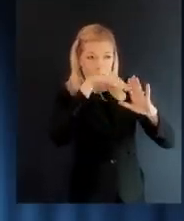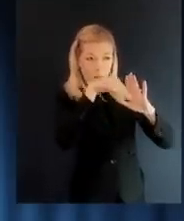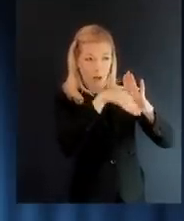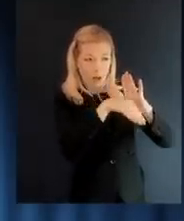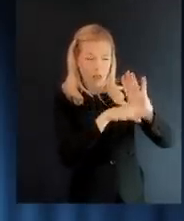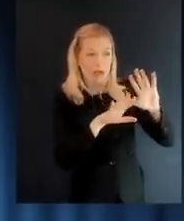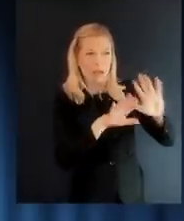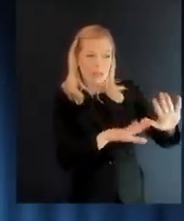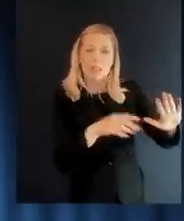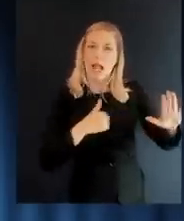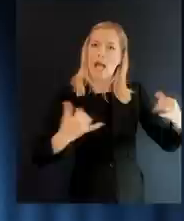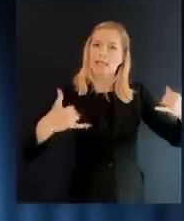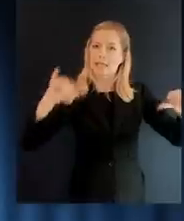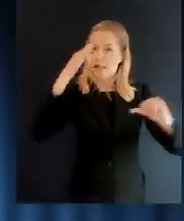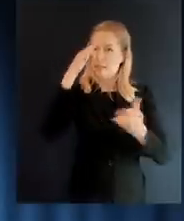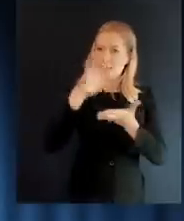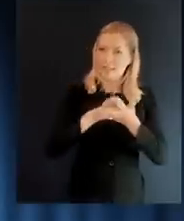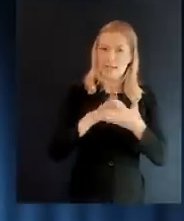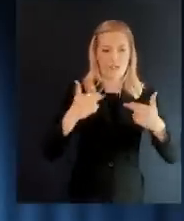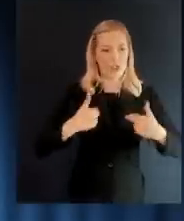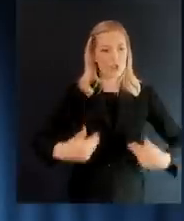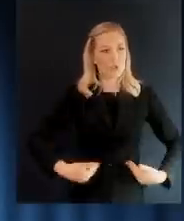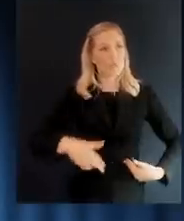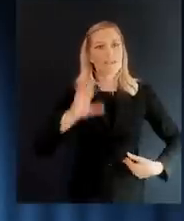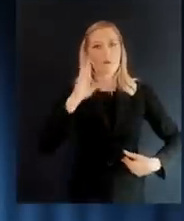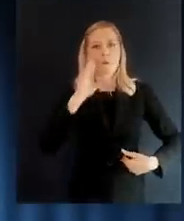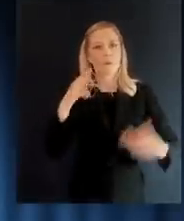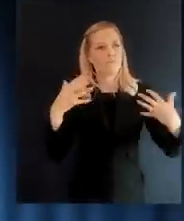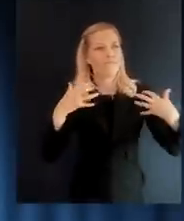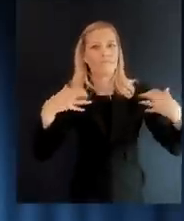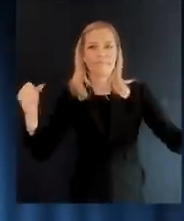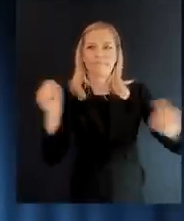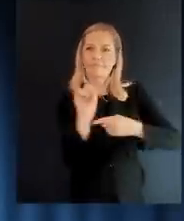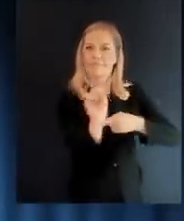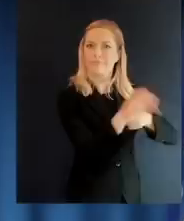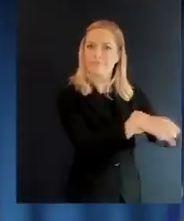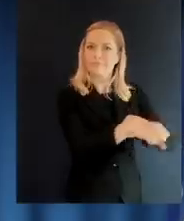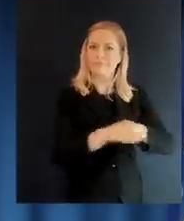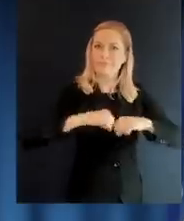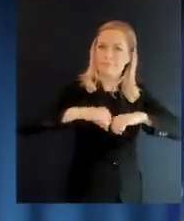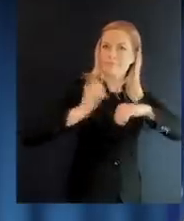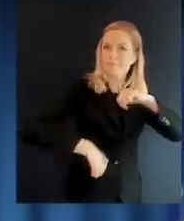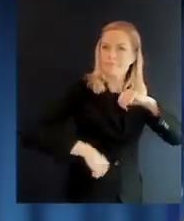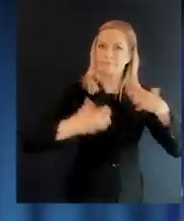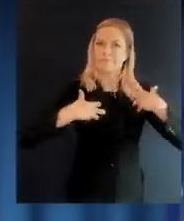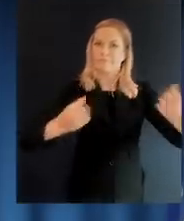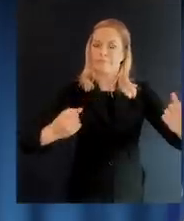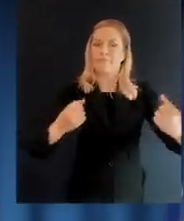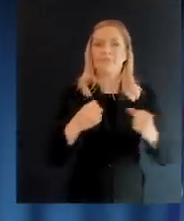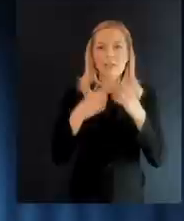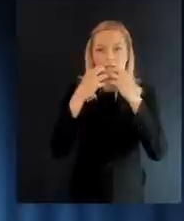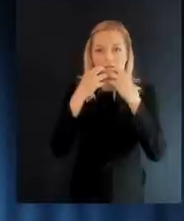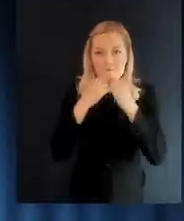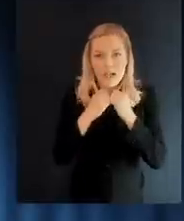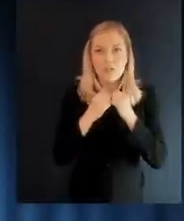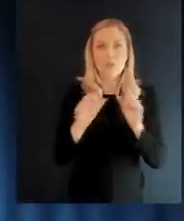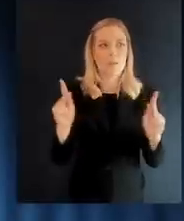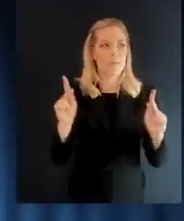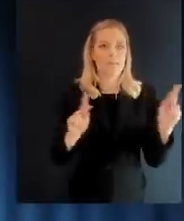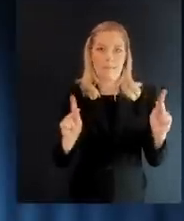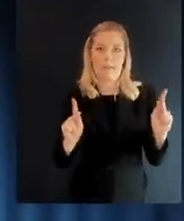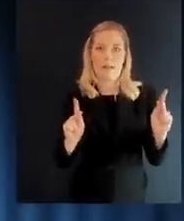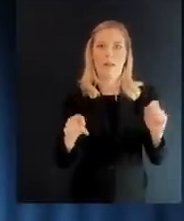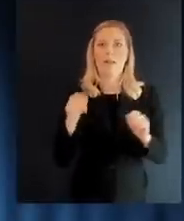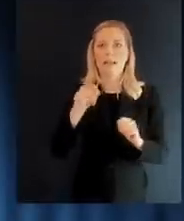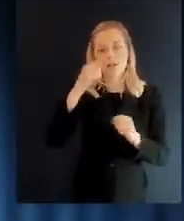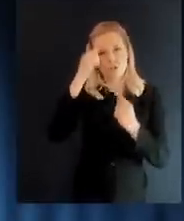resilience of humans to survive and to thrive. I believe in the power of critical thinking, now more than ever. Congratulations